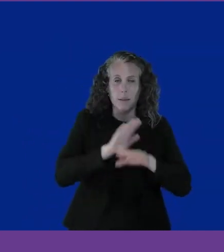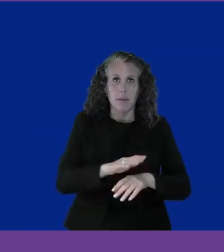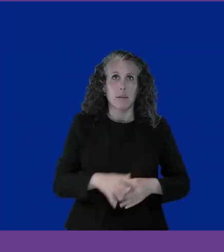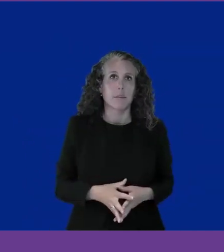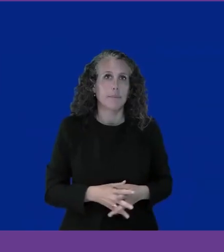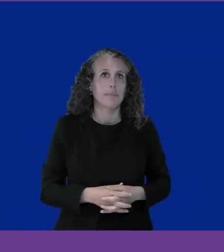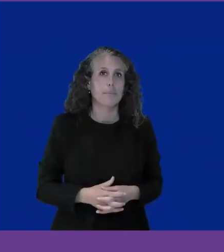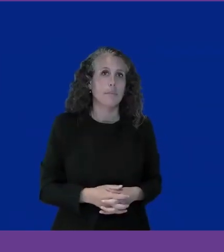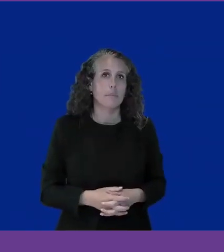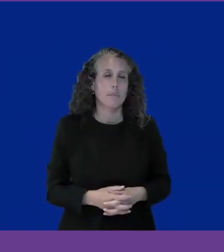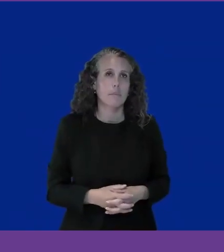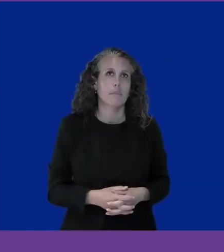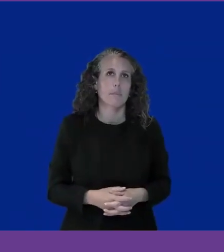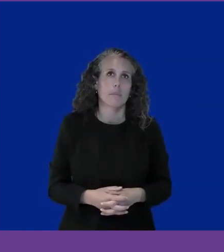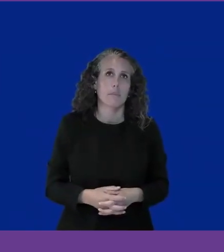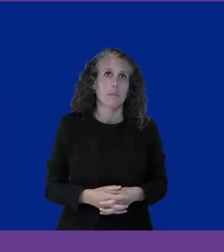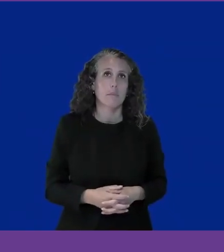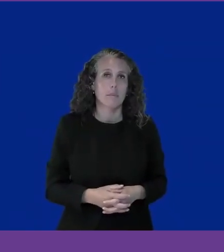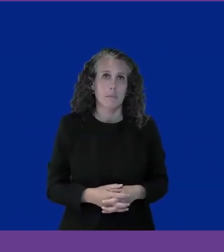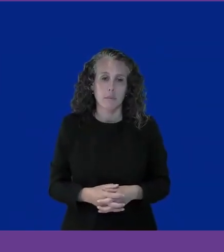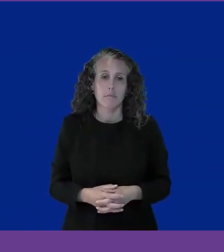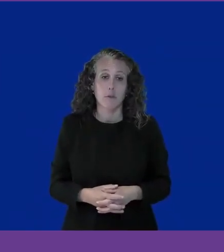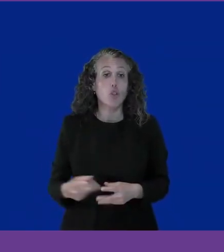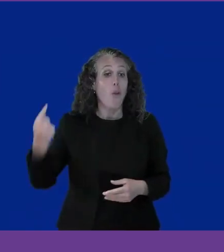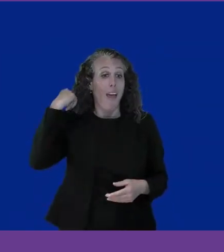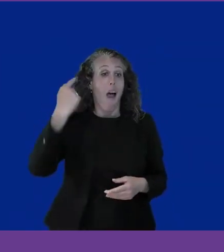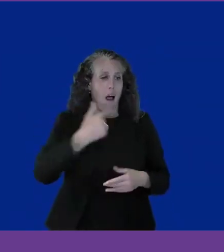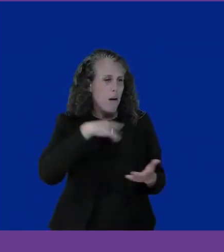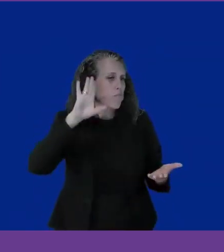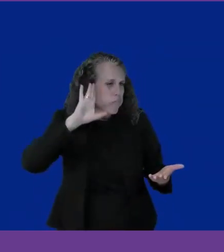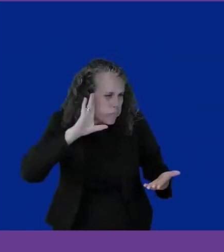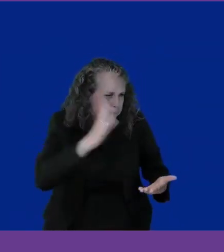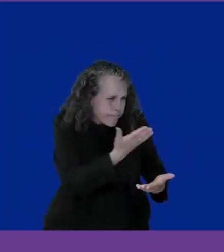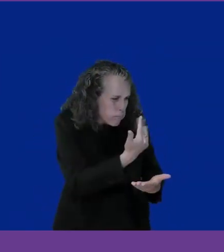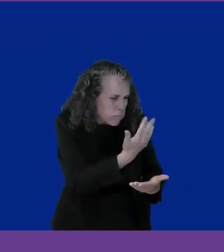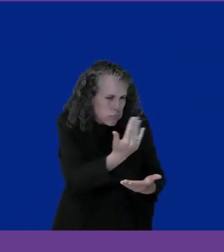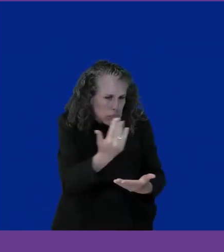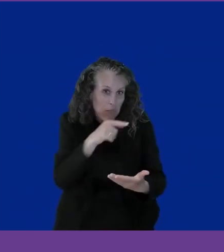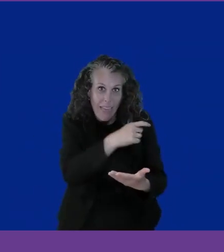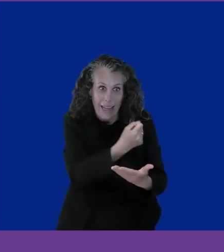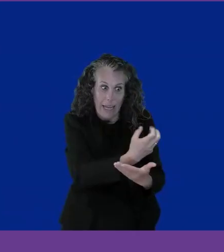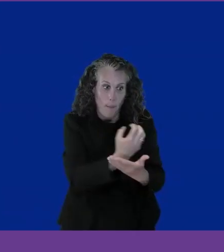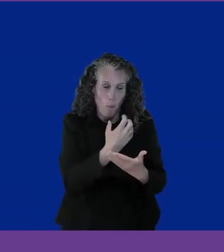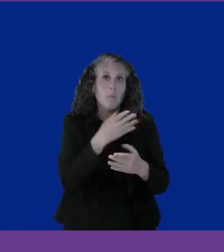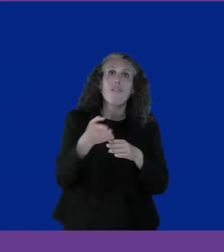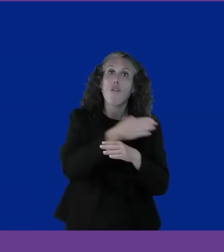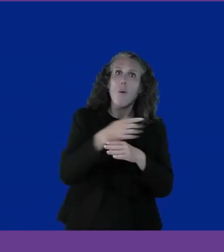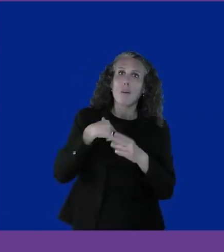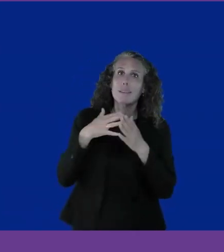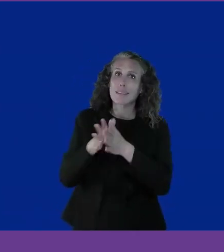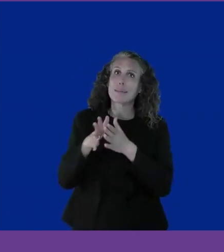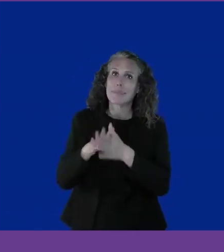this consultation that we gathered this input that I mentioned earlier. One,